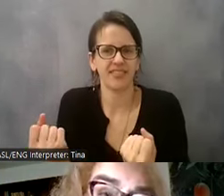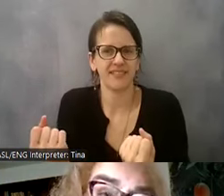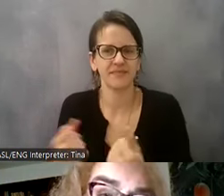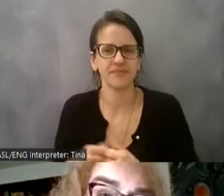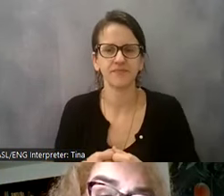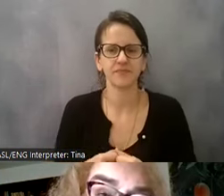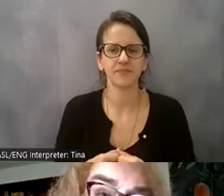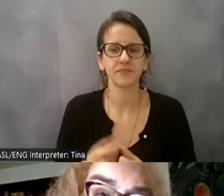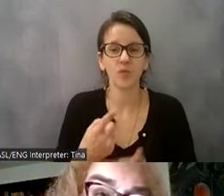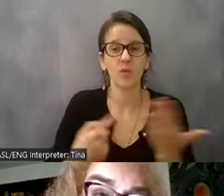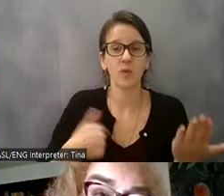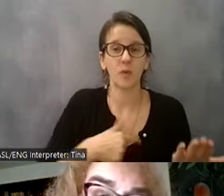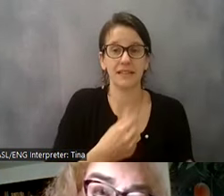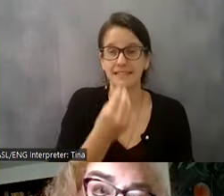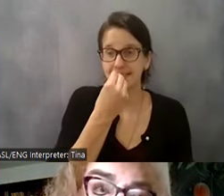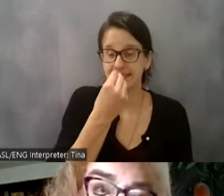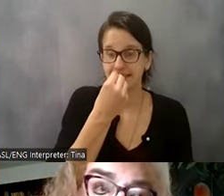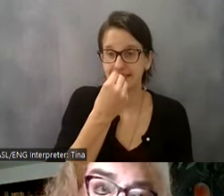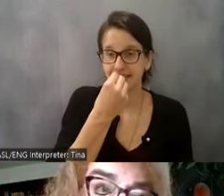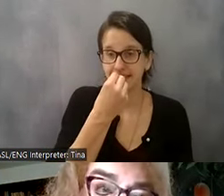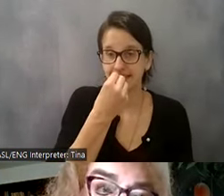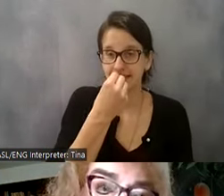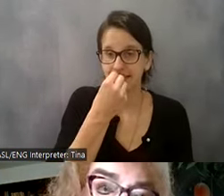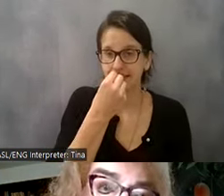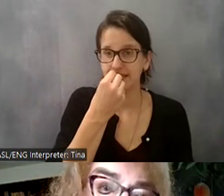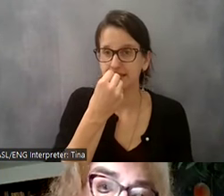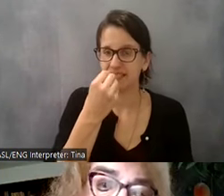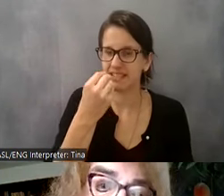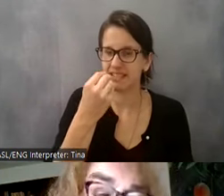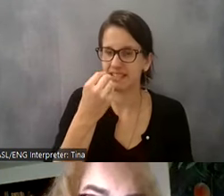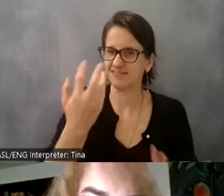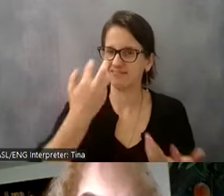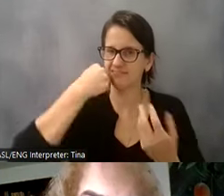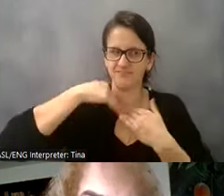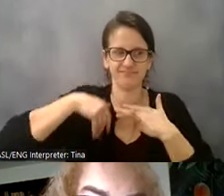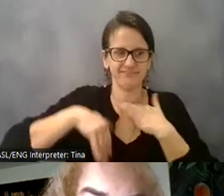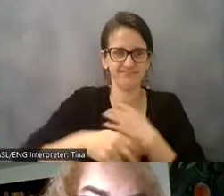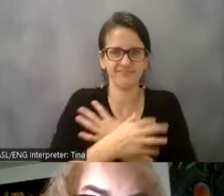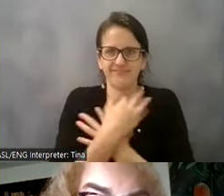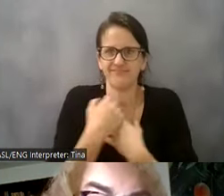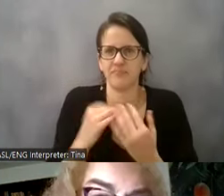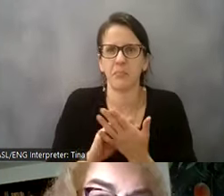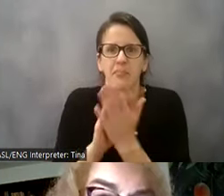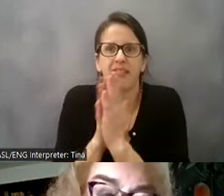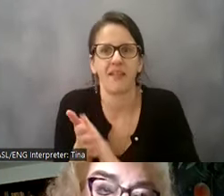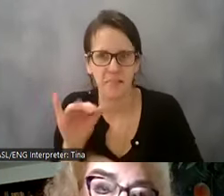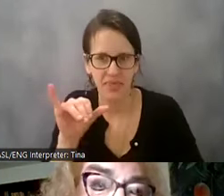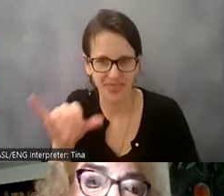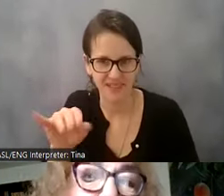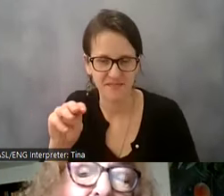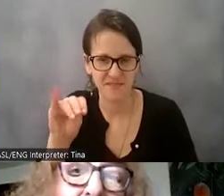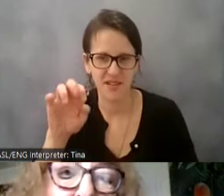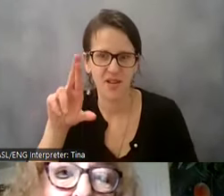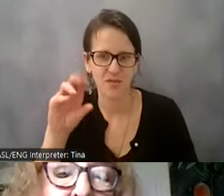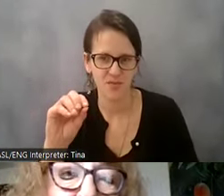So what we eat is what we become in a certain sense. It's not that kind of direct